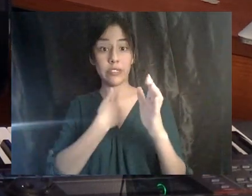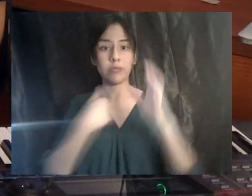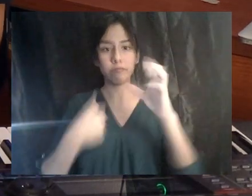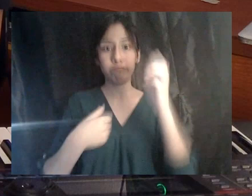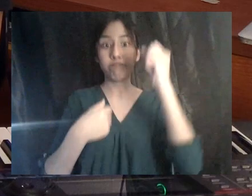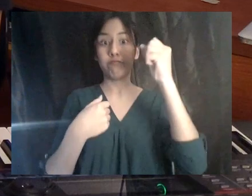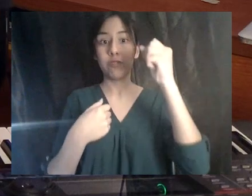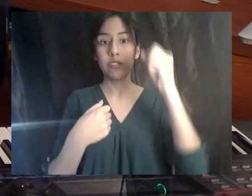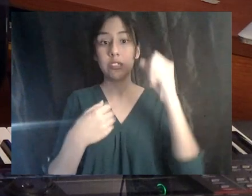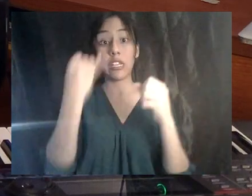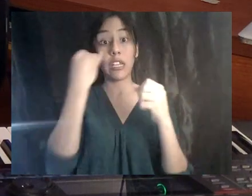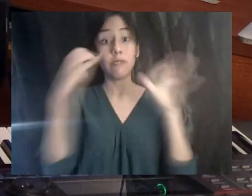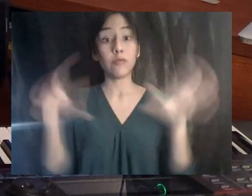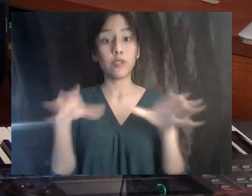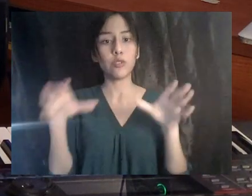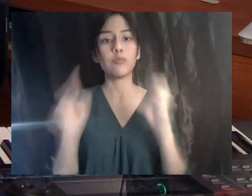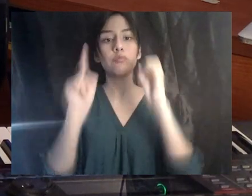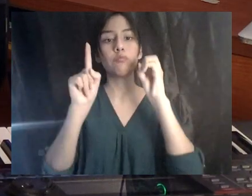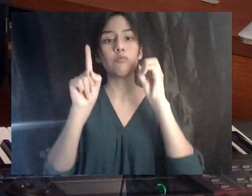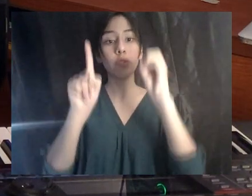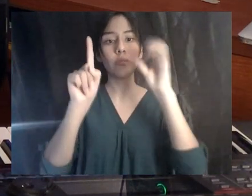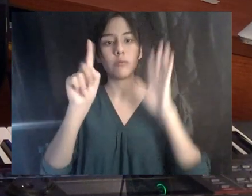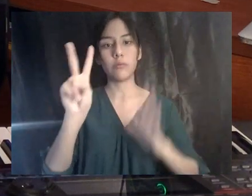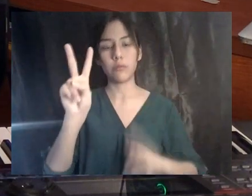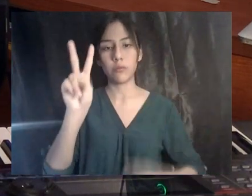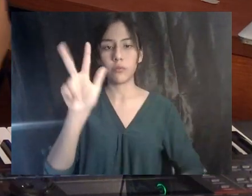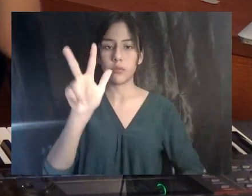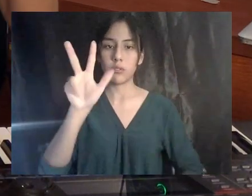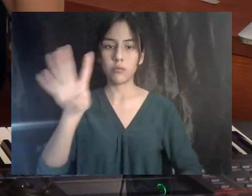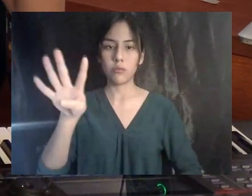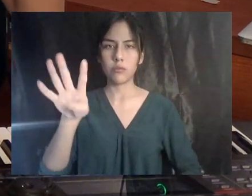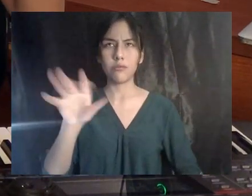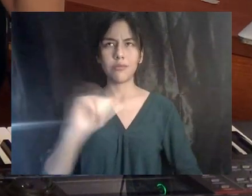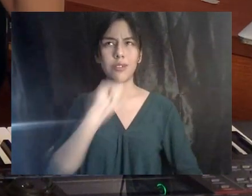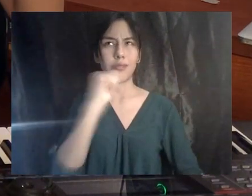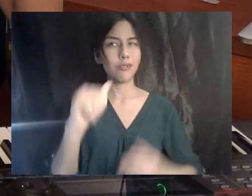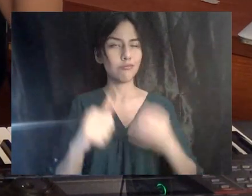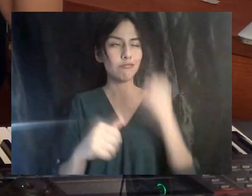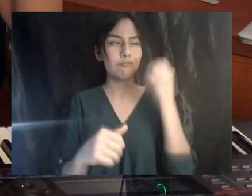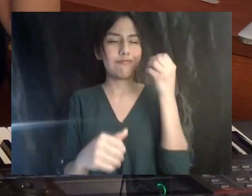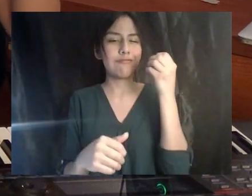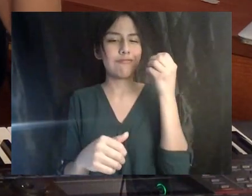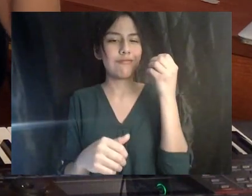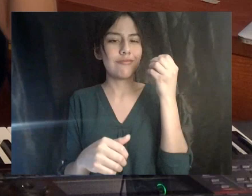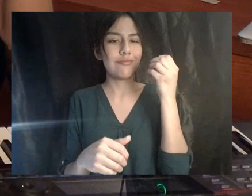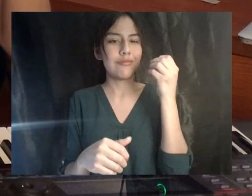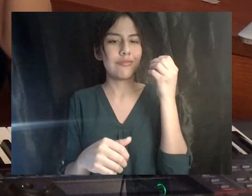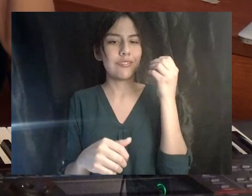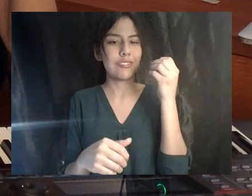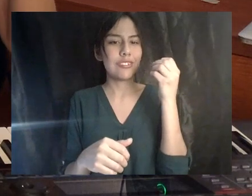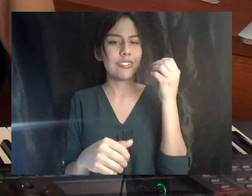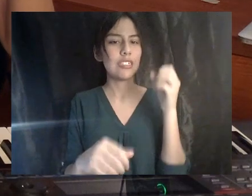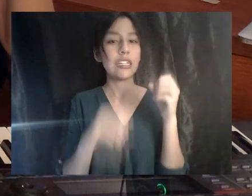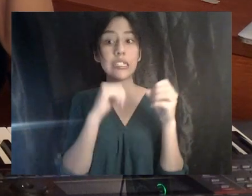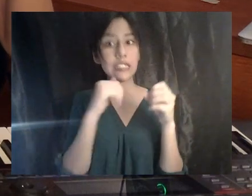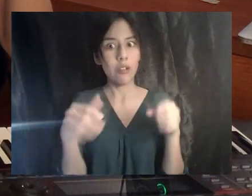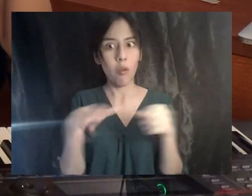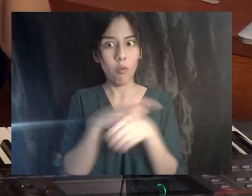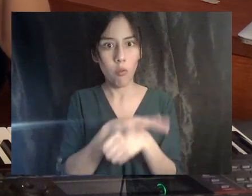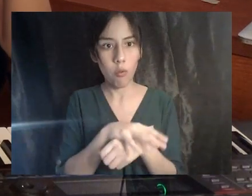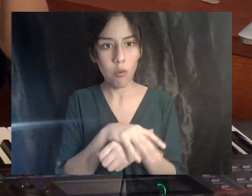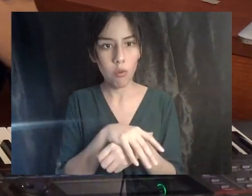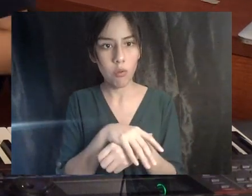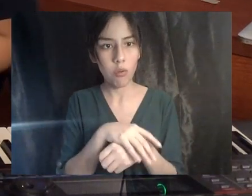note. If I were to do this, 1, 2, 3, 4, I'm not holding my whole note anymore. And that's not a whole